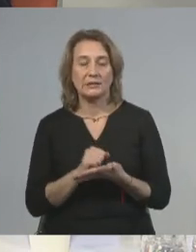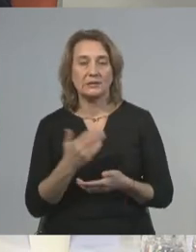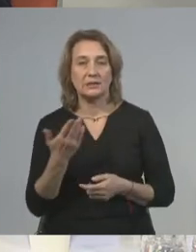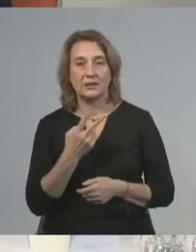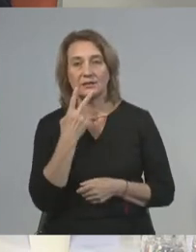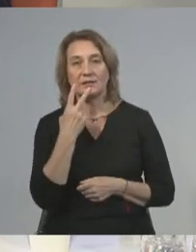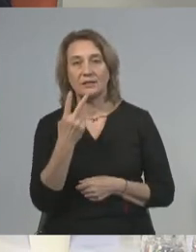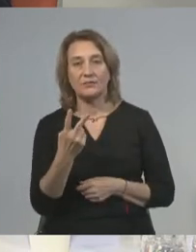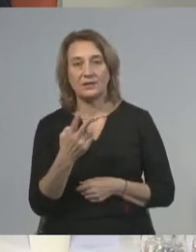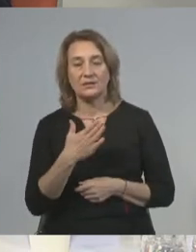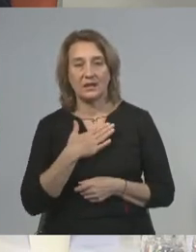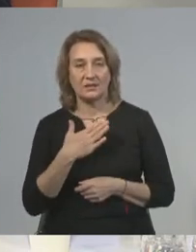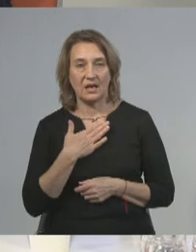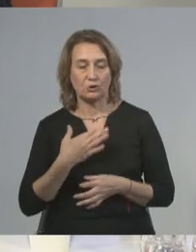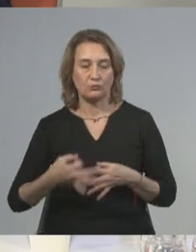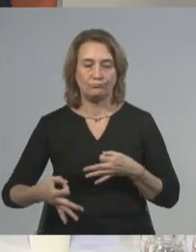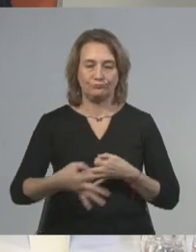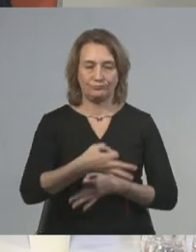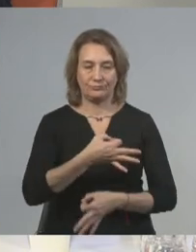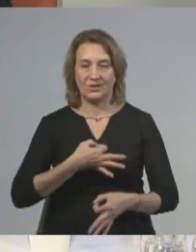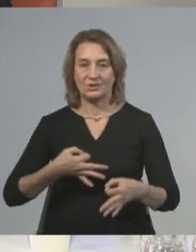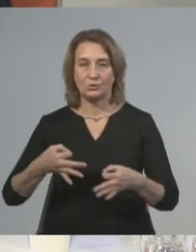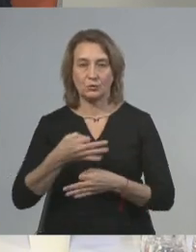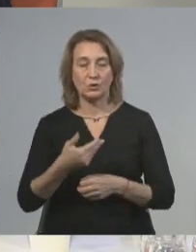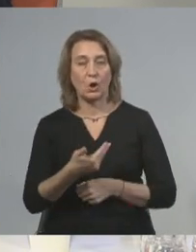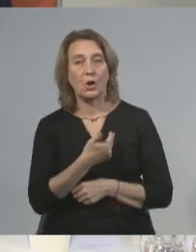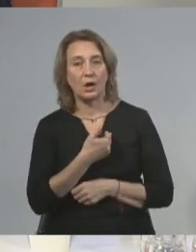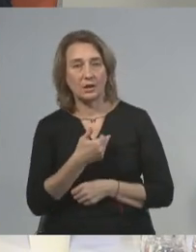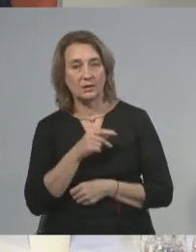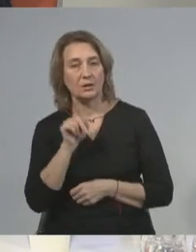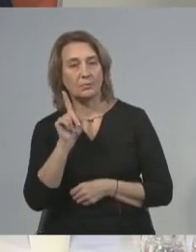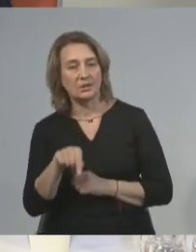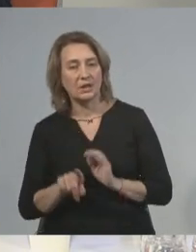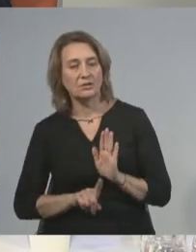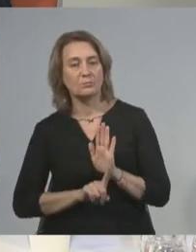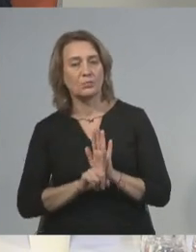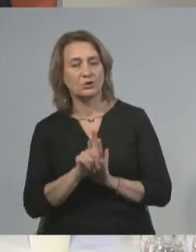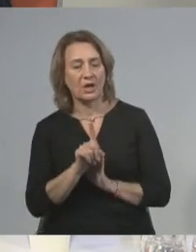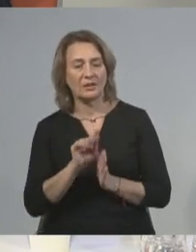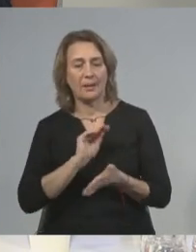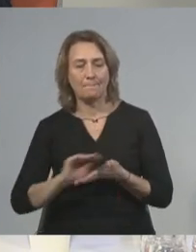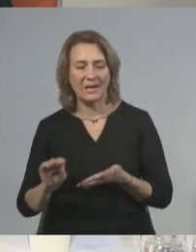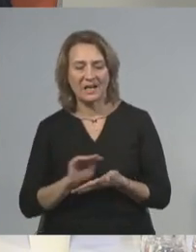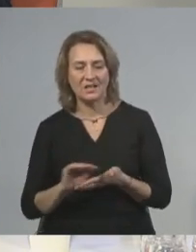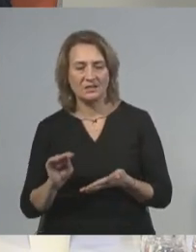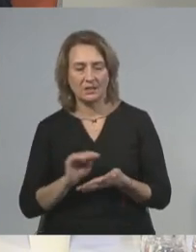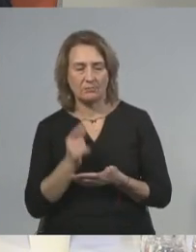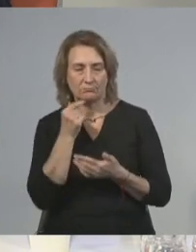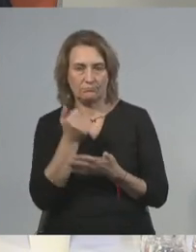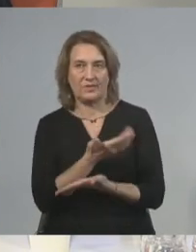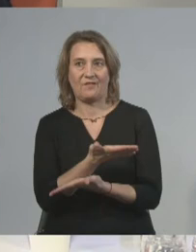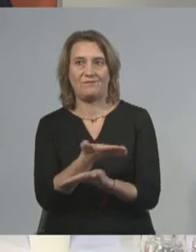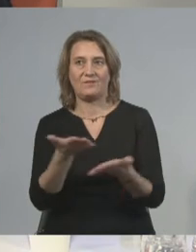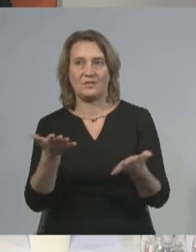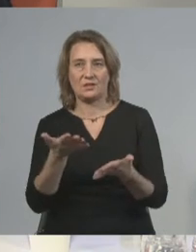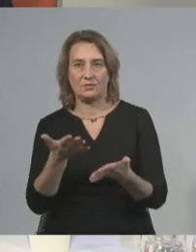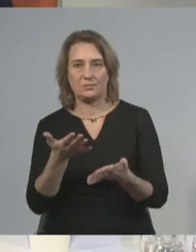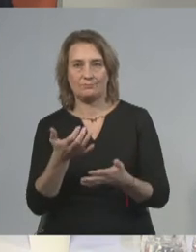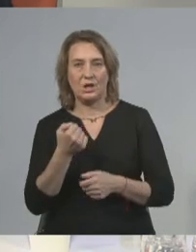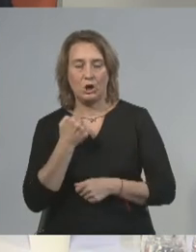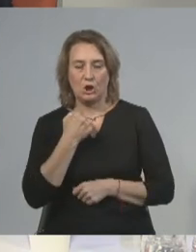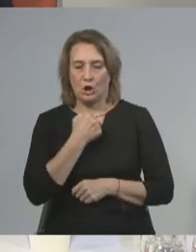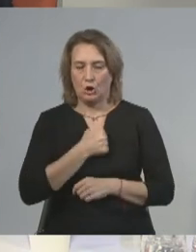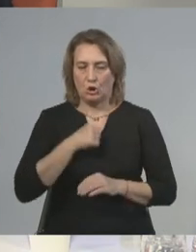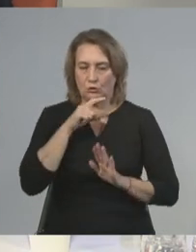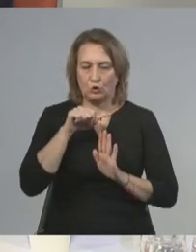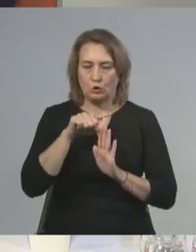journalists are watching our discussion now and would like to also start writing highlighting crimes against